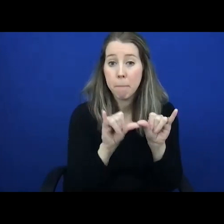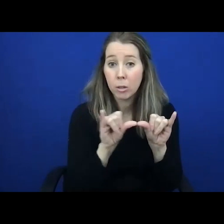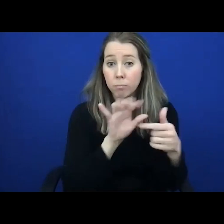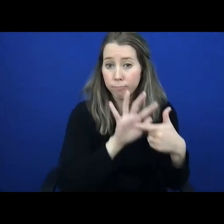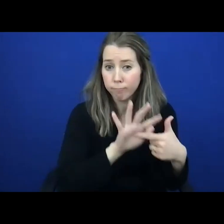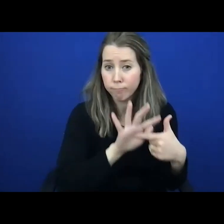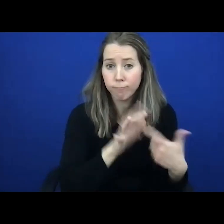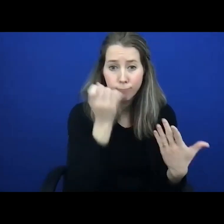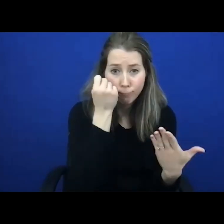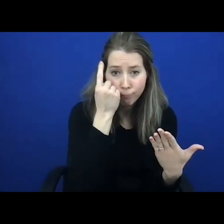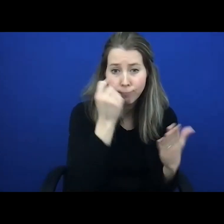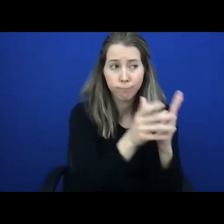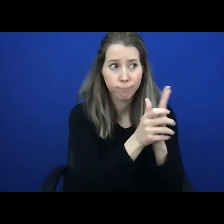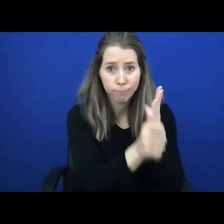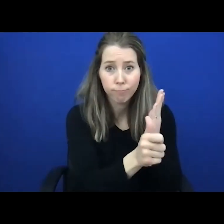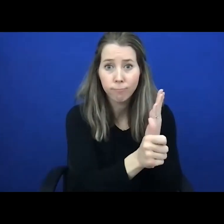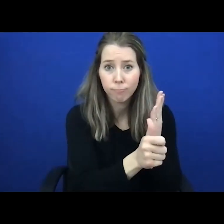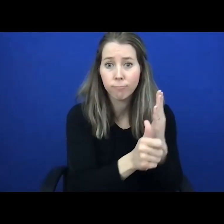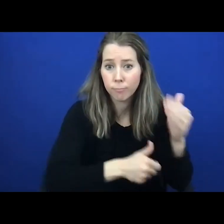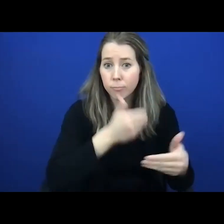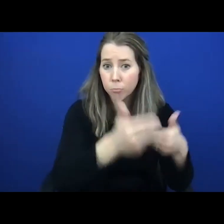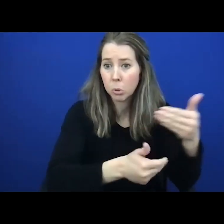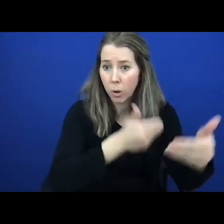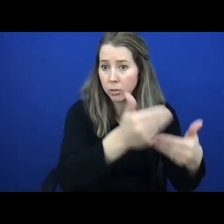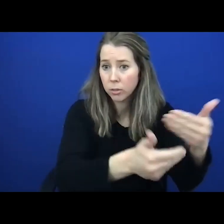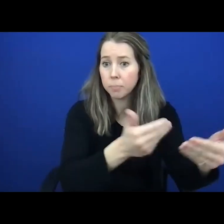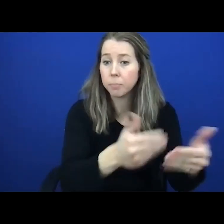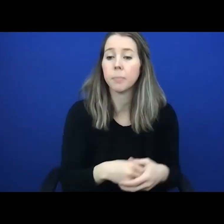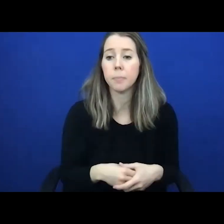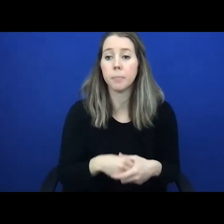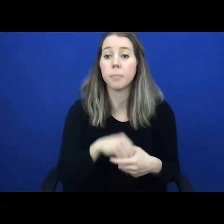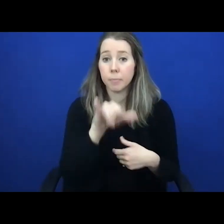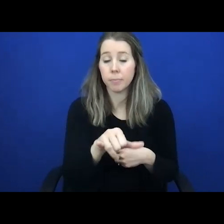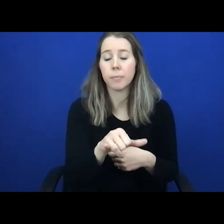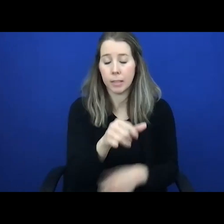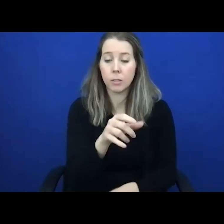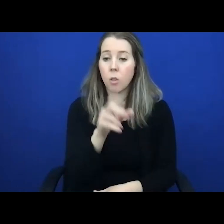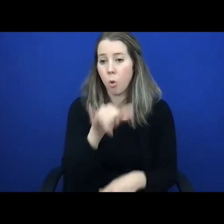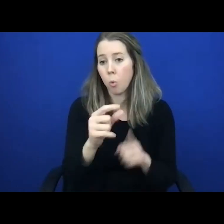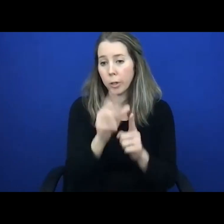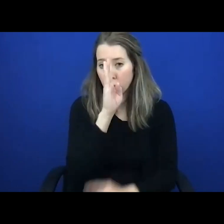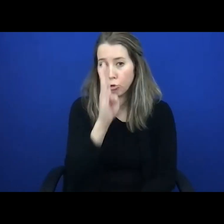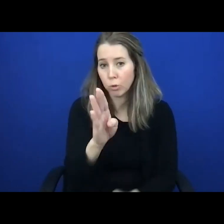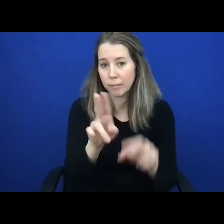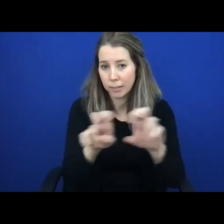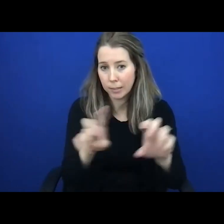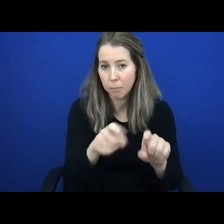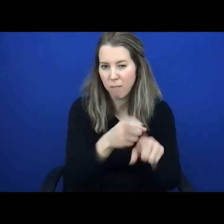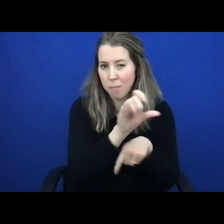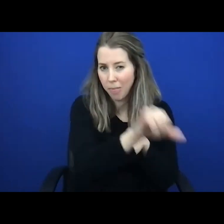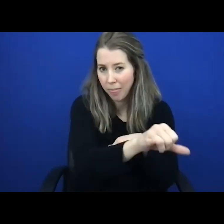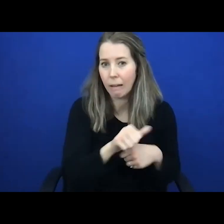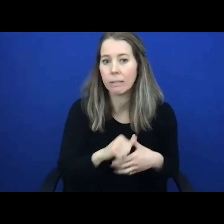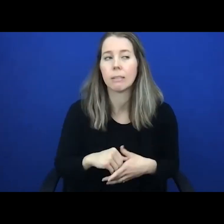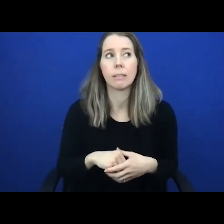of competencies as the measure of progression. That's where the term direct assessment comes from.